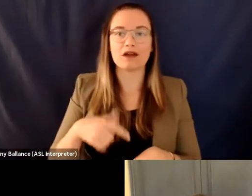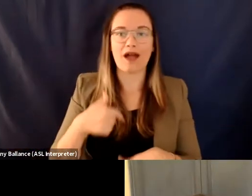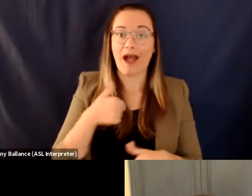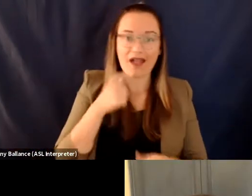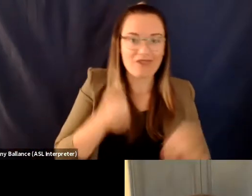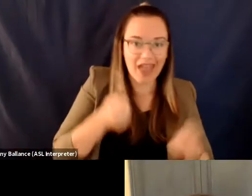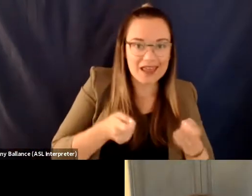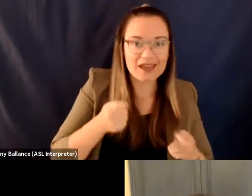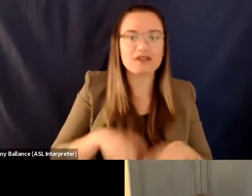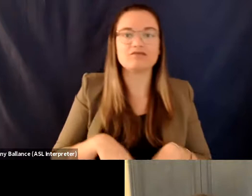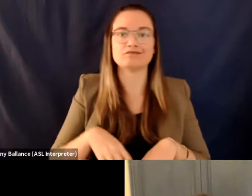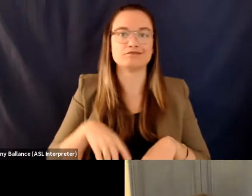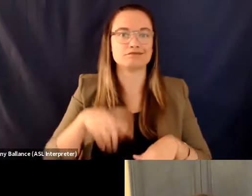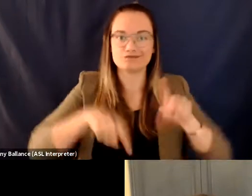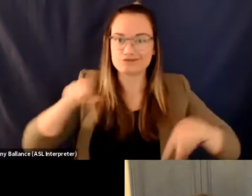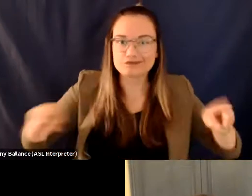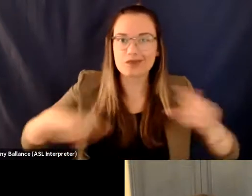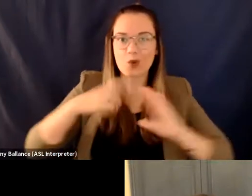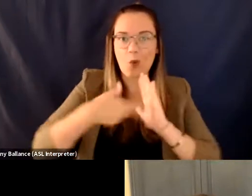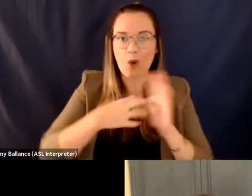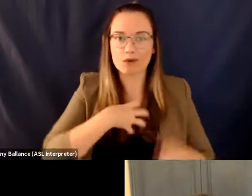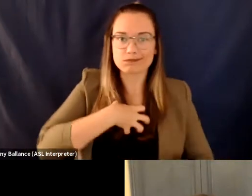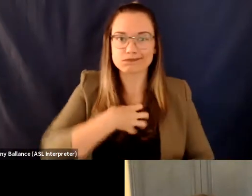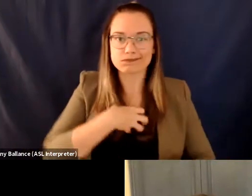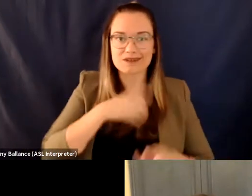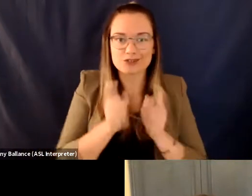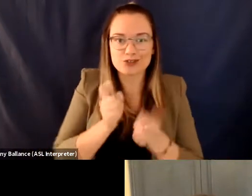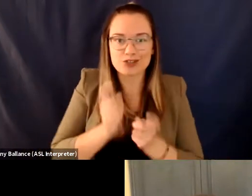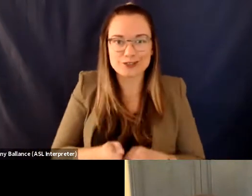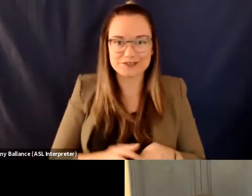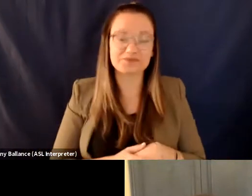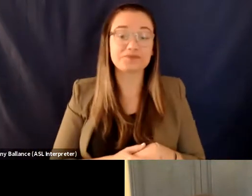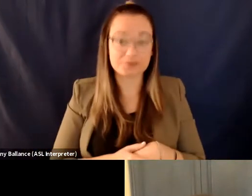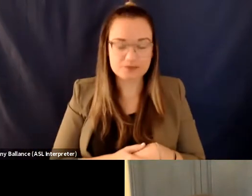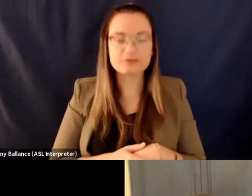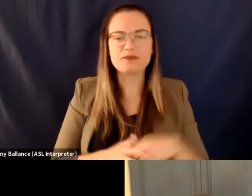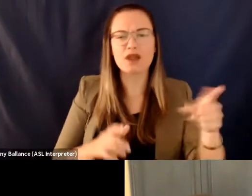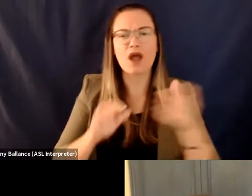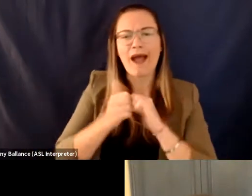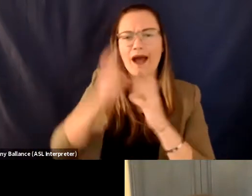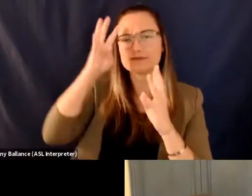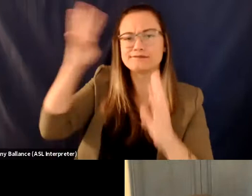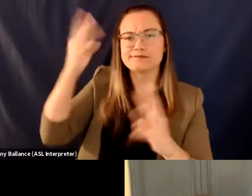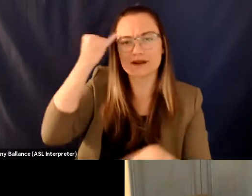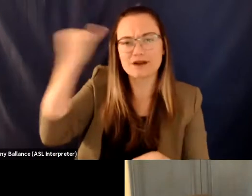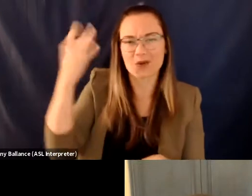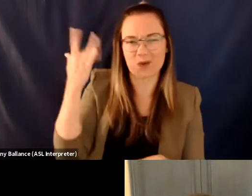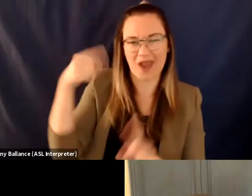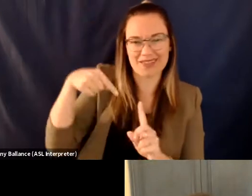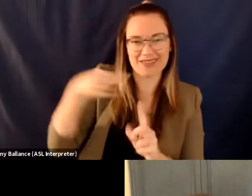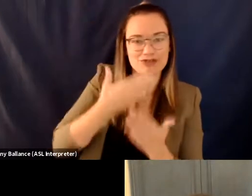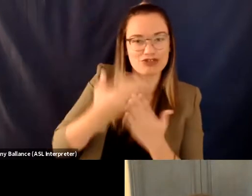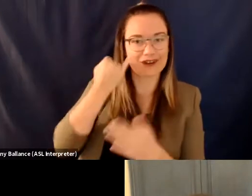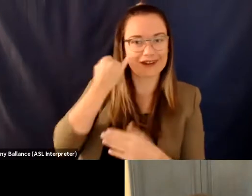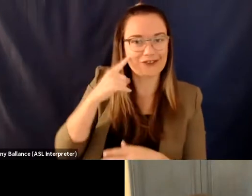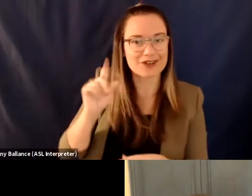done it all, so. All right, so how did you come up with the idea? Why was this a good idea for a